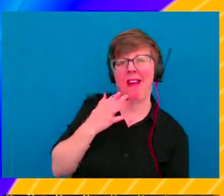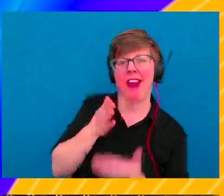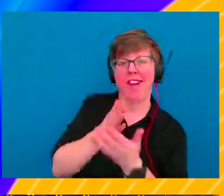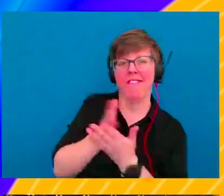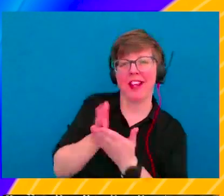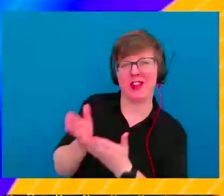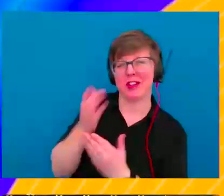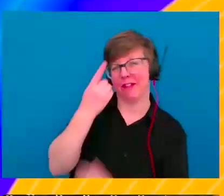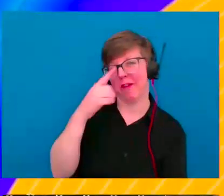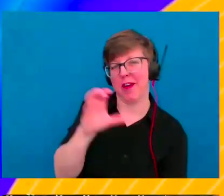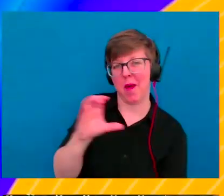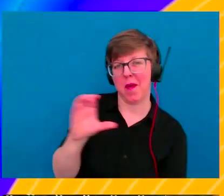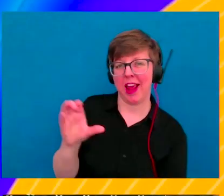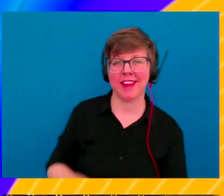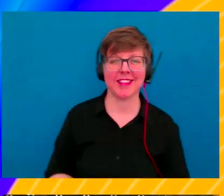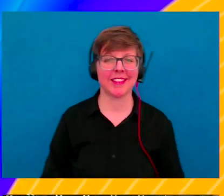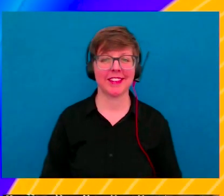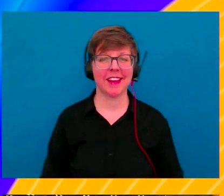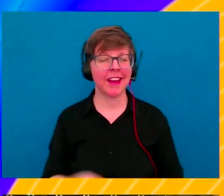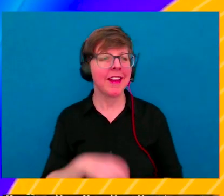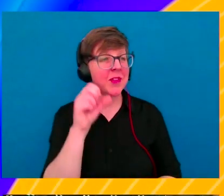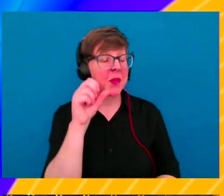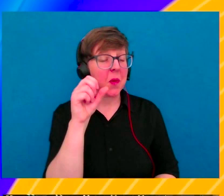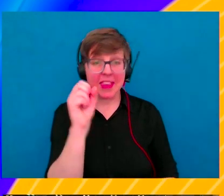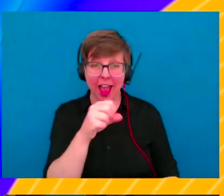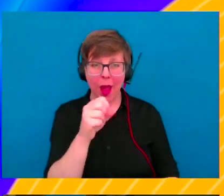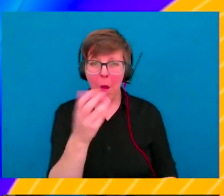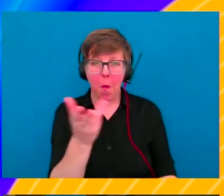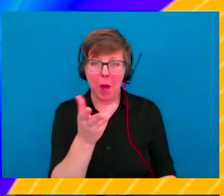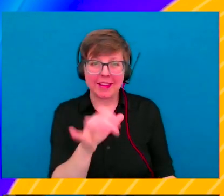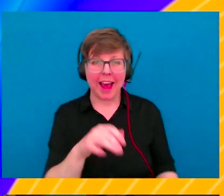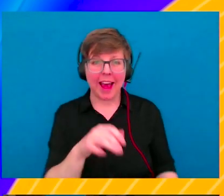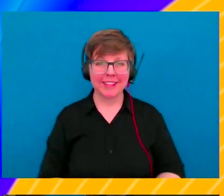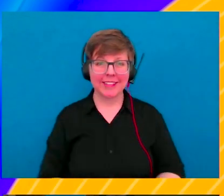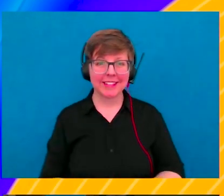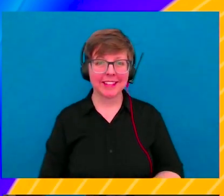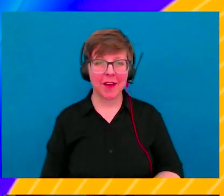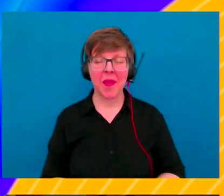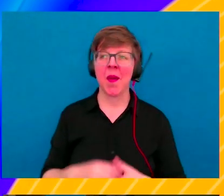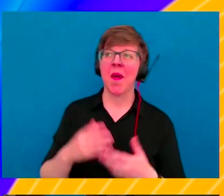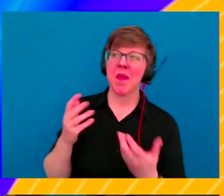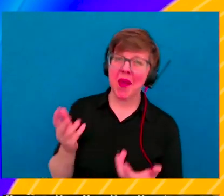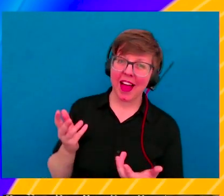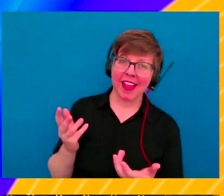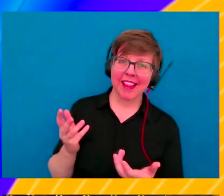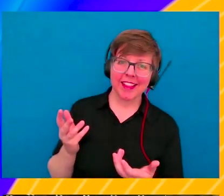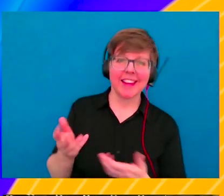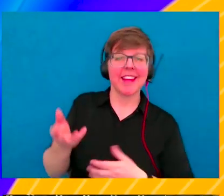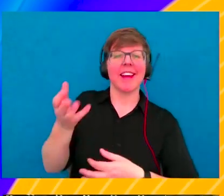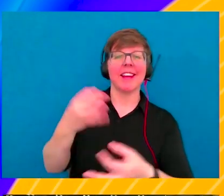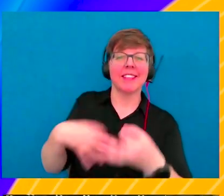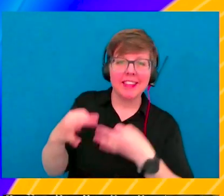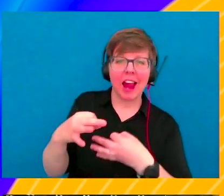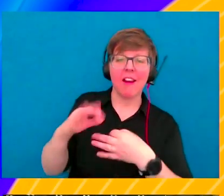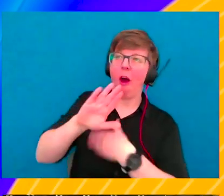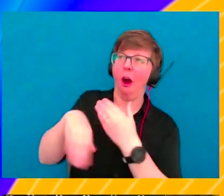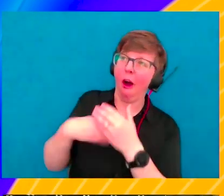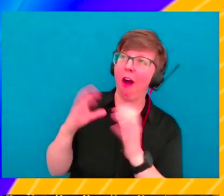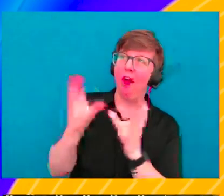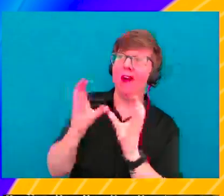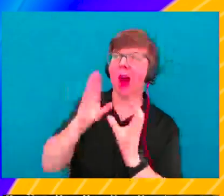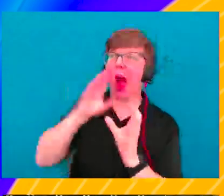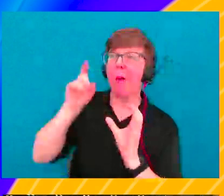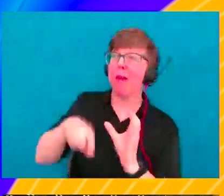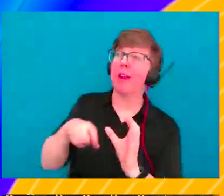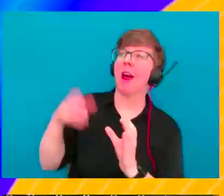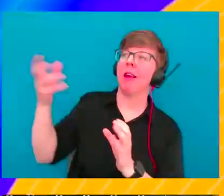honest. Yeah. So what are they? Well, instead of going and getting all the credentials that I'm going to need and all the things that I'm